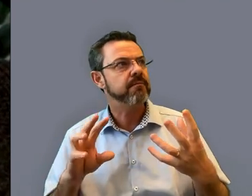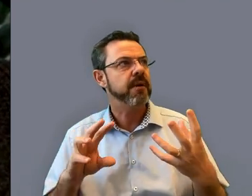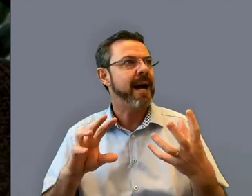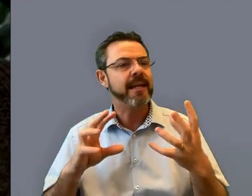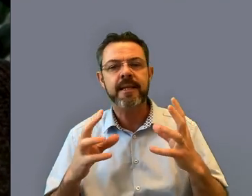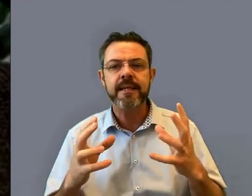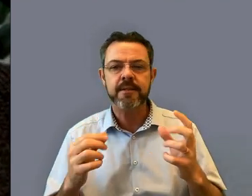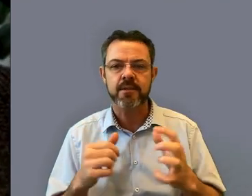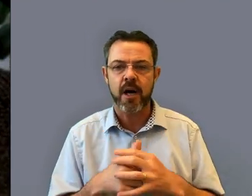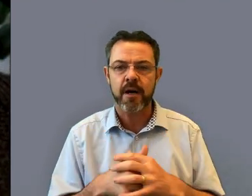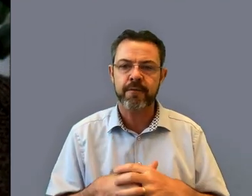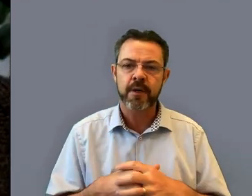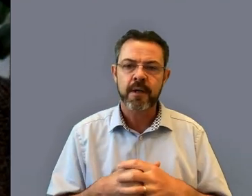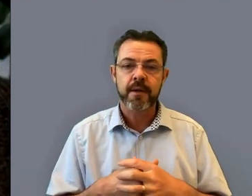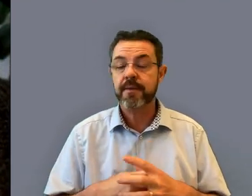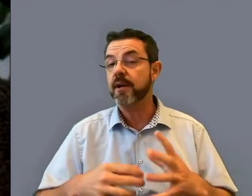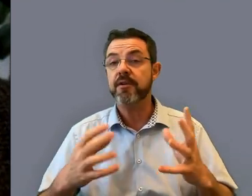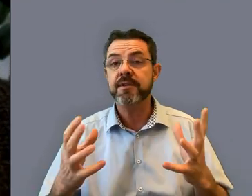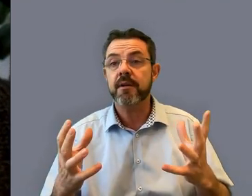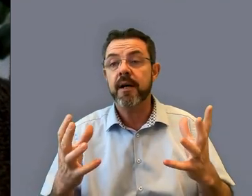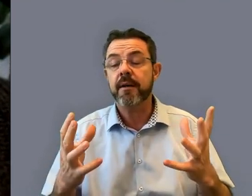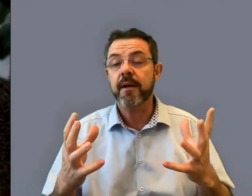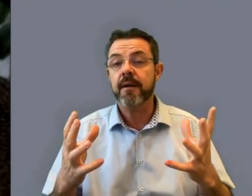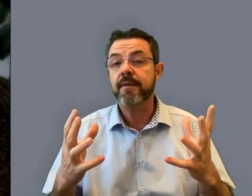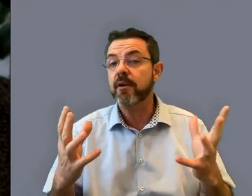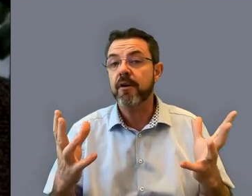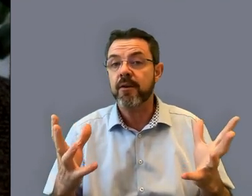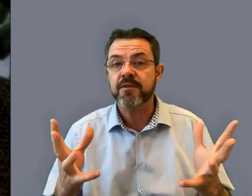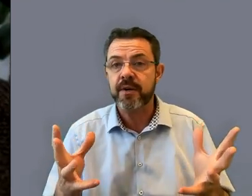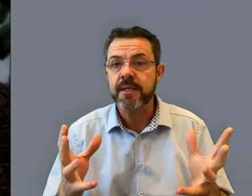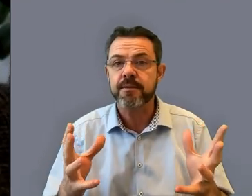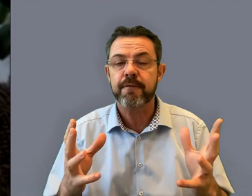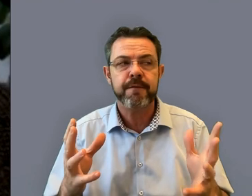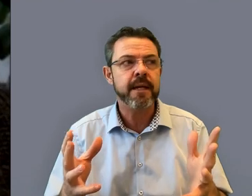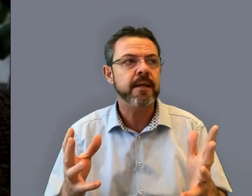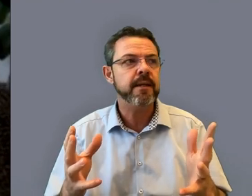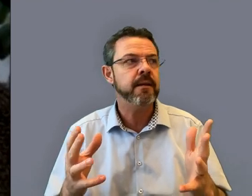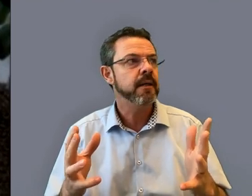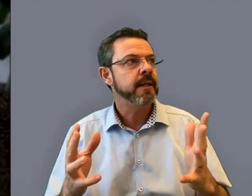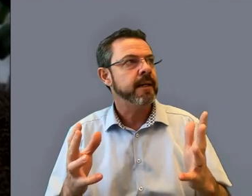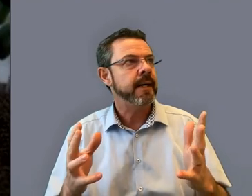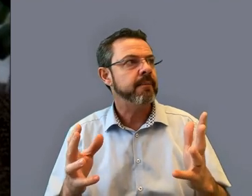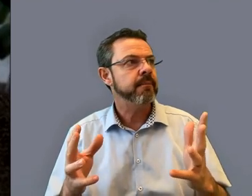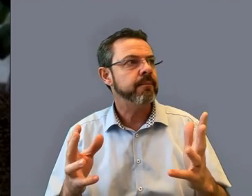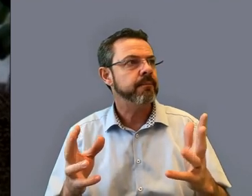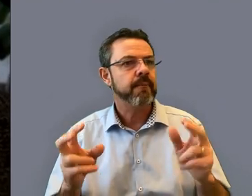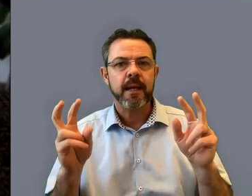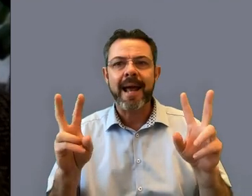found ideas of theories, theory of constraints, fairly